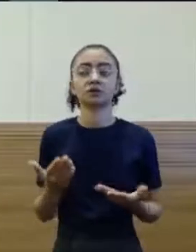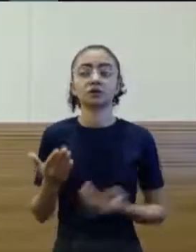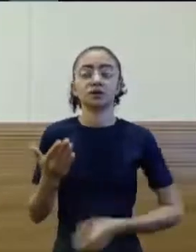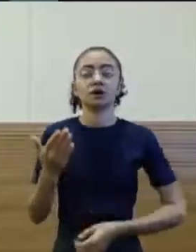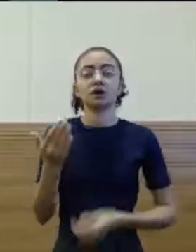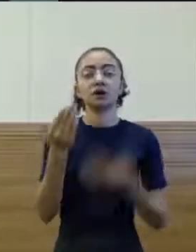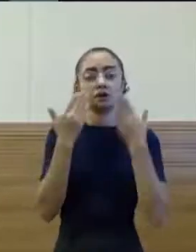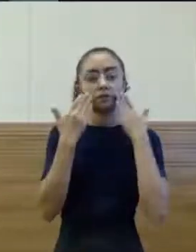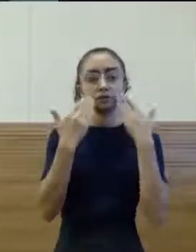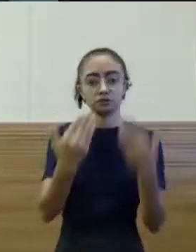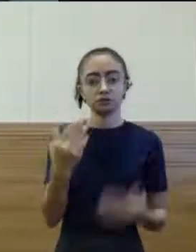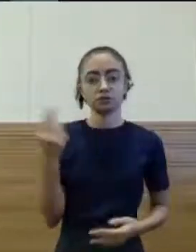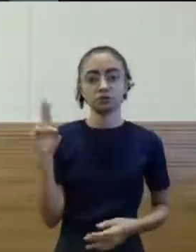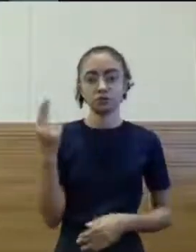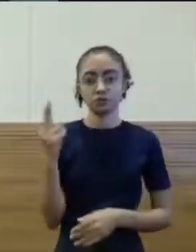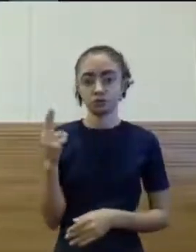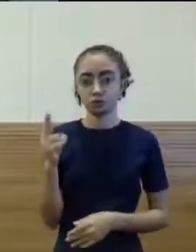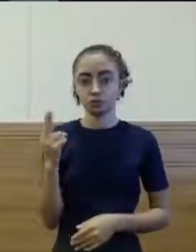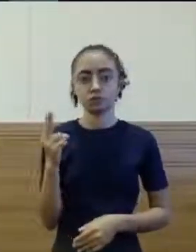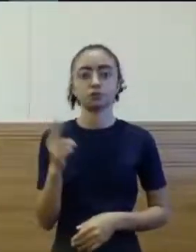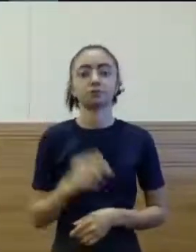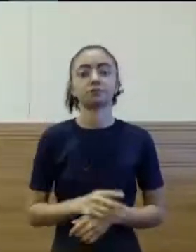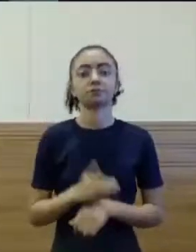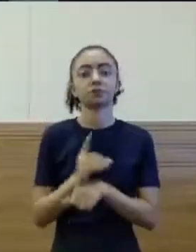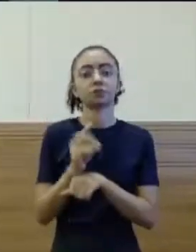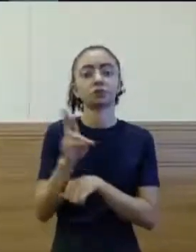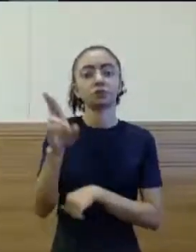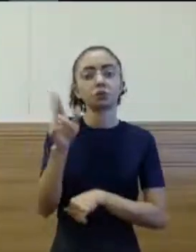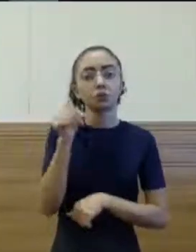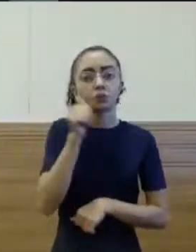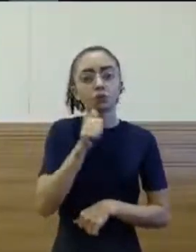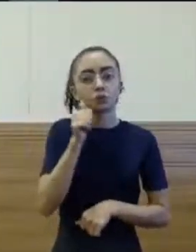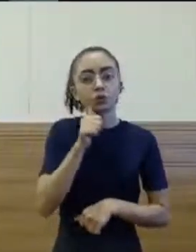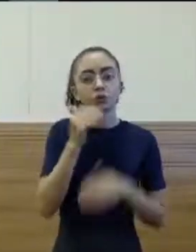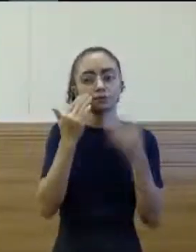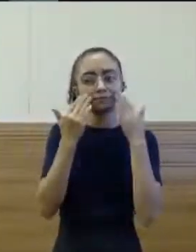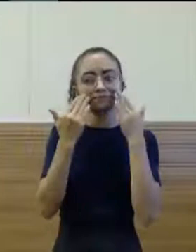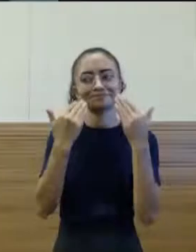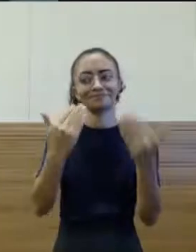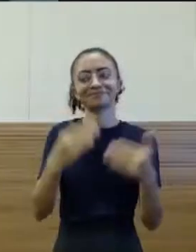Uruguay that will be held by Dr. Jimena.